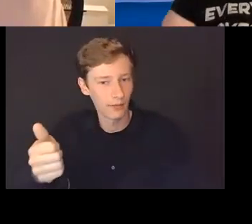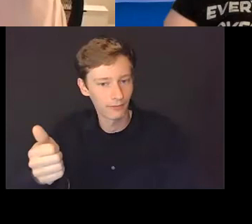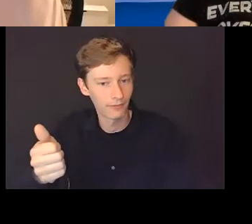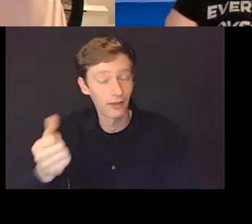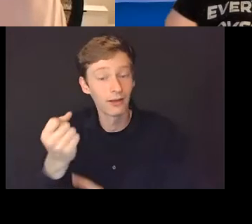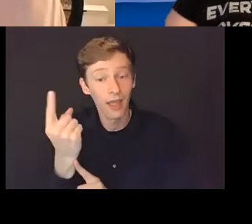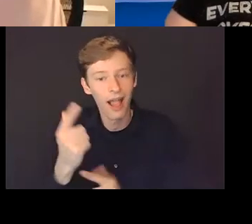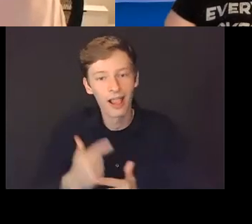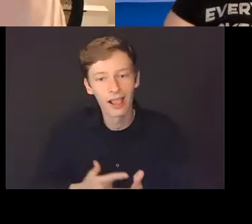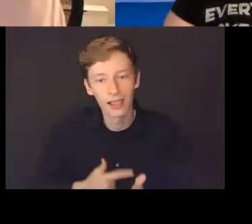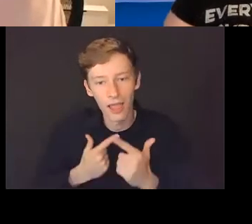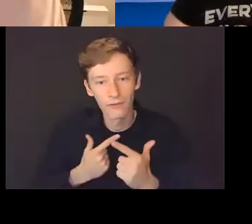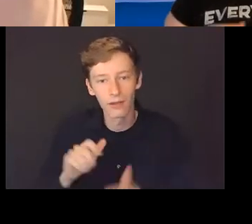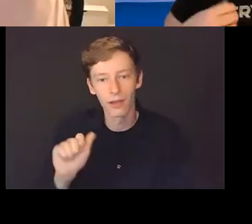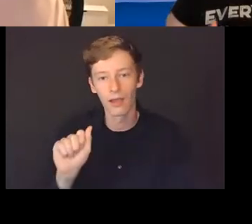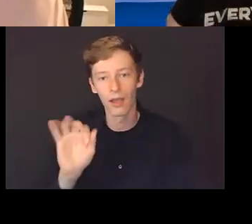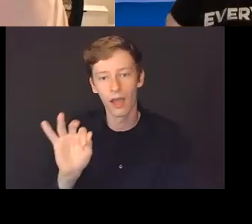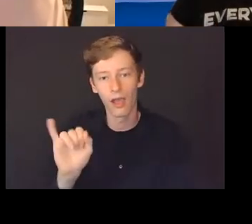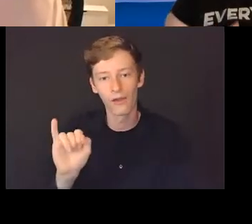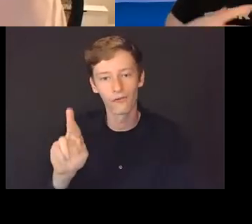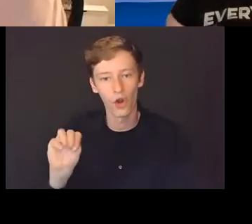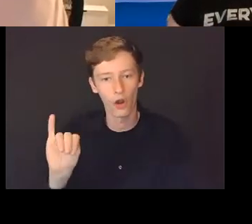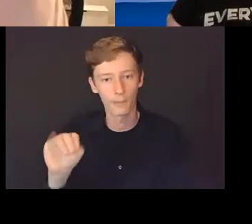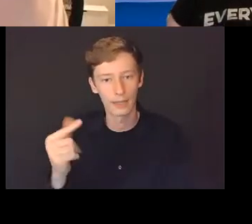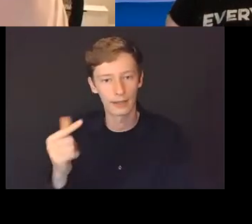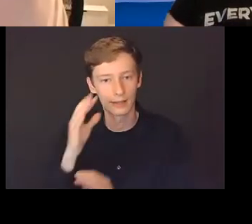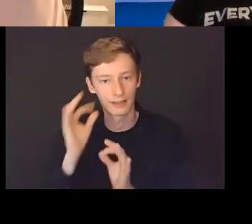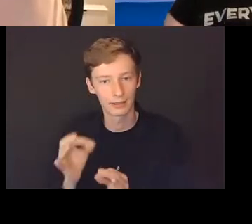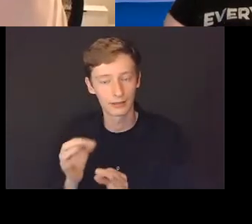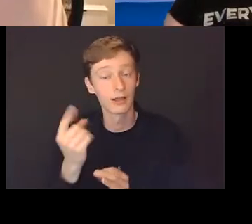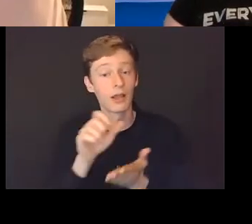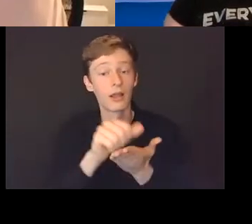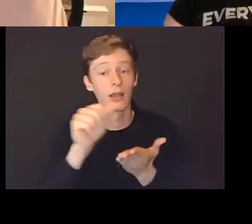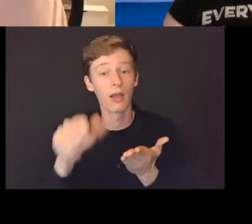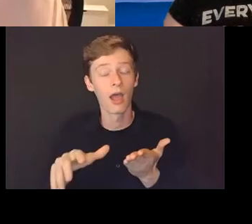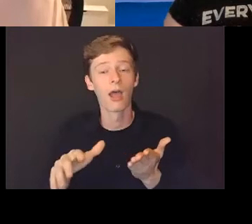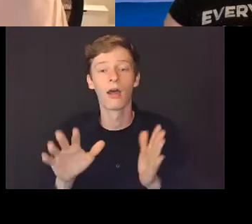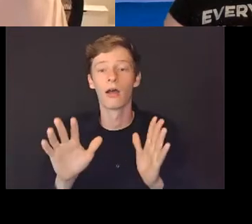decisions. Abortion is a blessing and a miracle. And